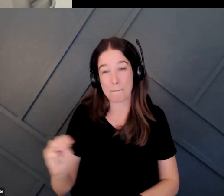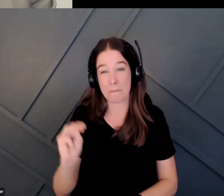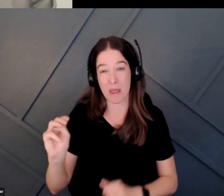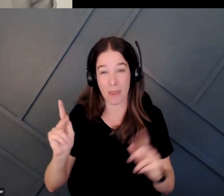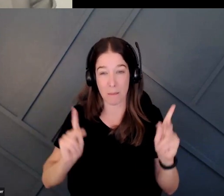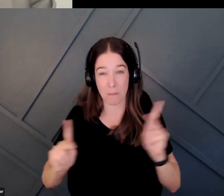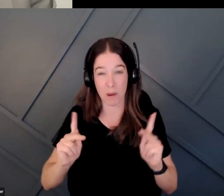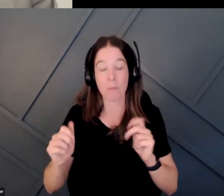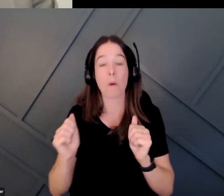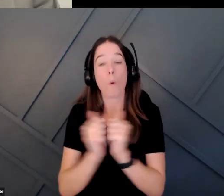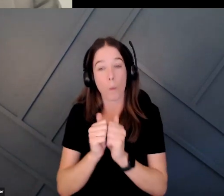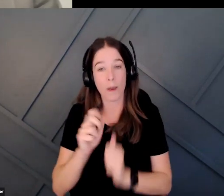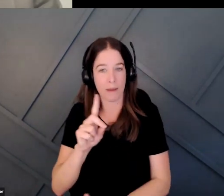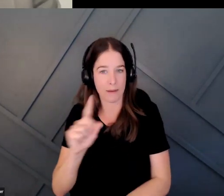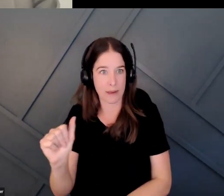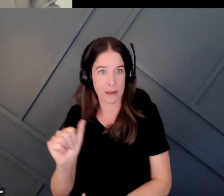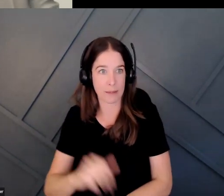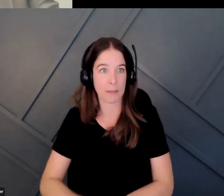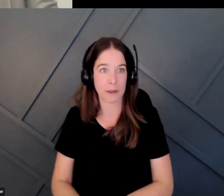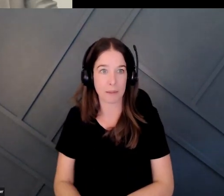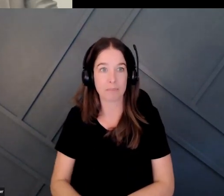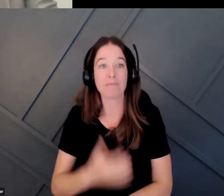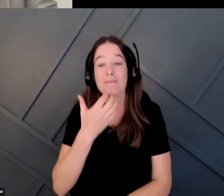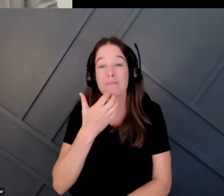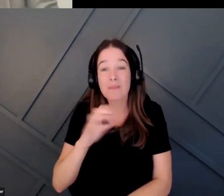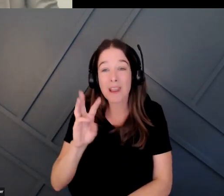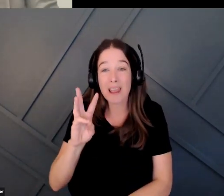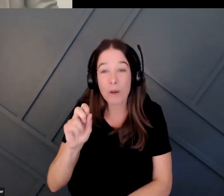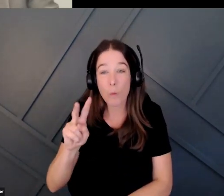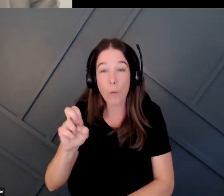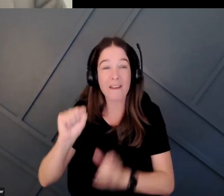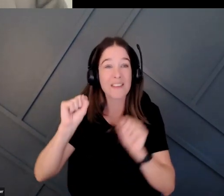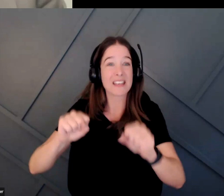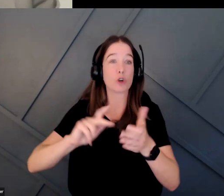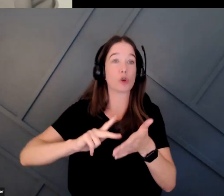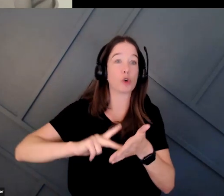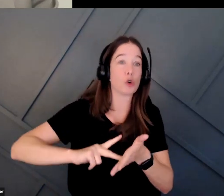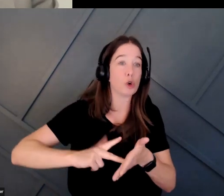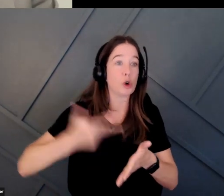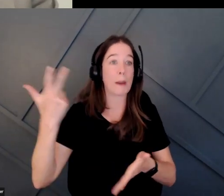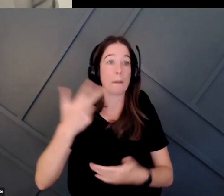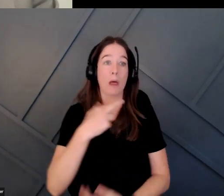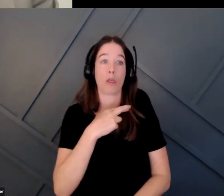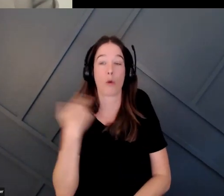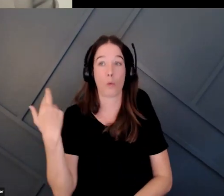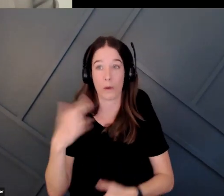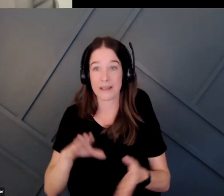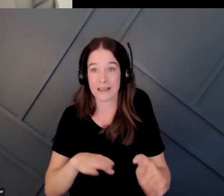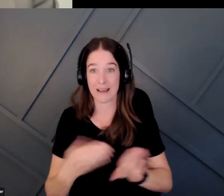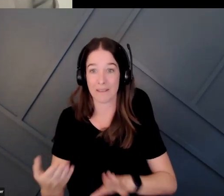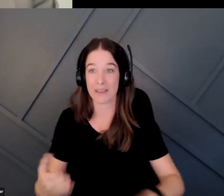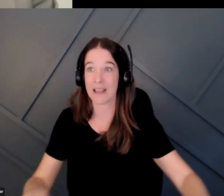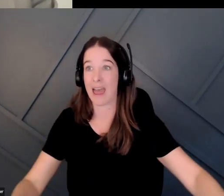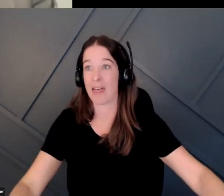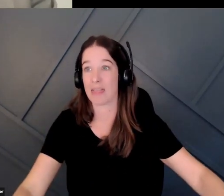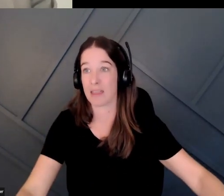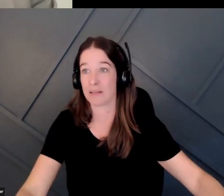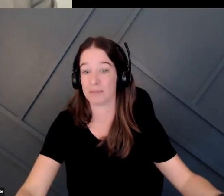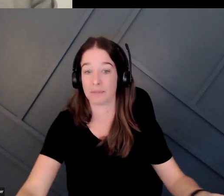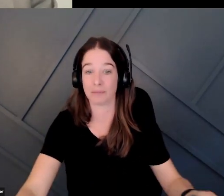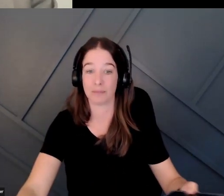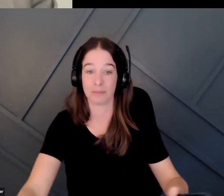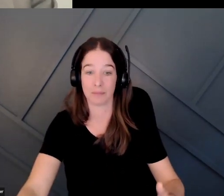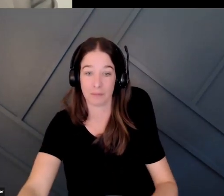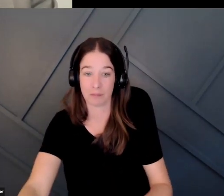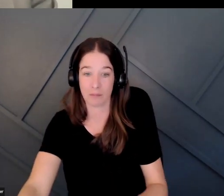with pre-existing and psychosocial disabilities. ACL is engaged with agencies across HHS and